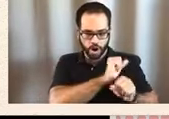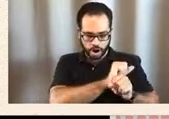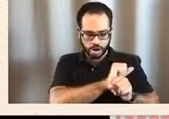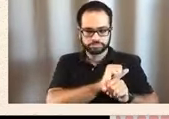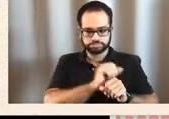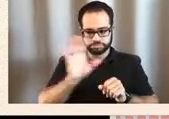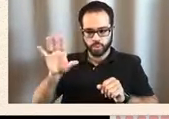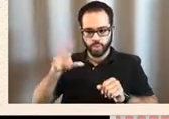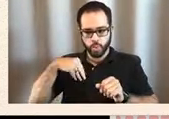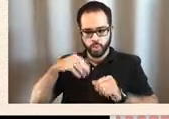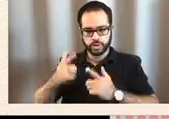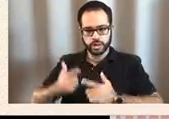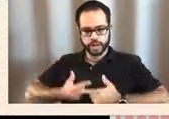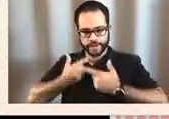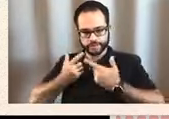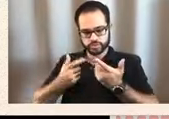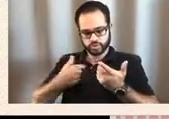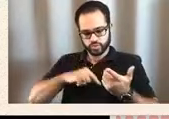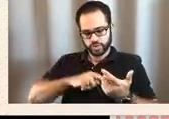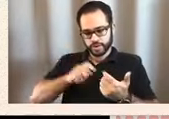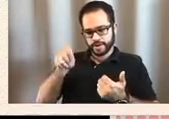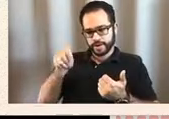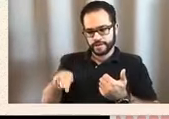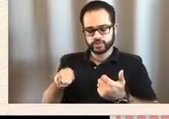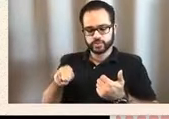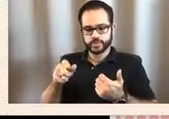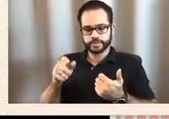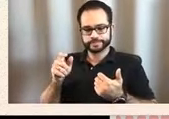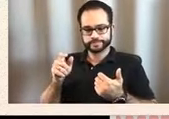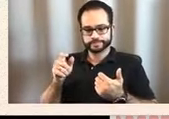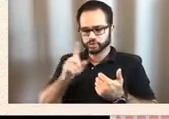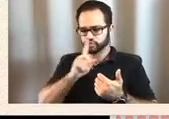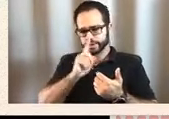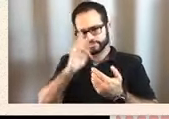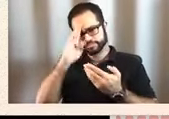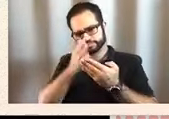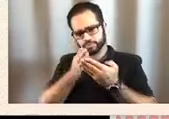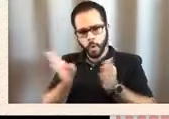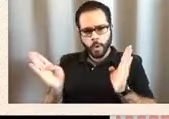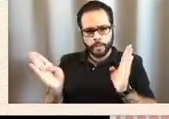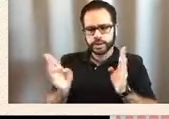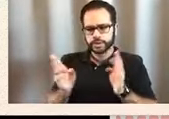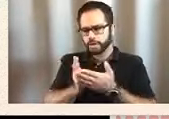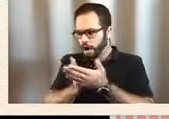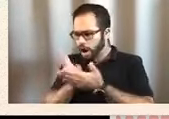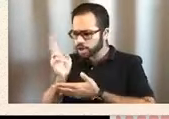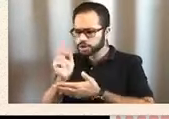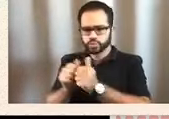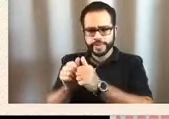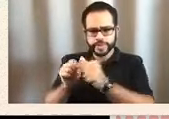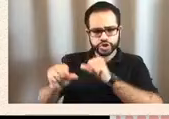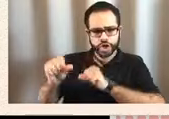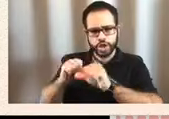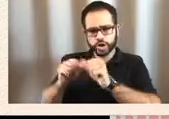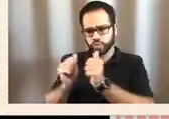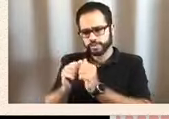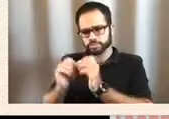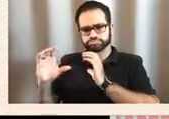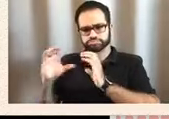we have to be open and honest with one another in communication